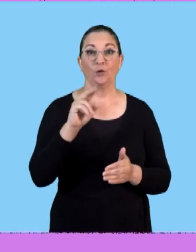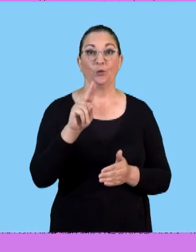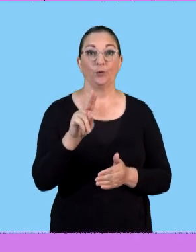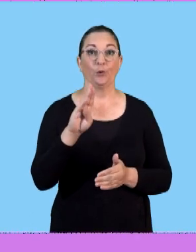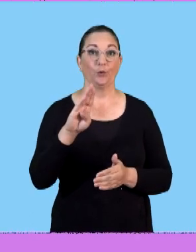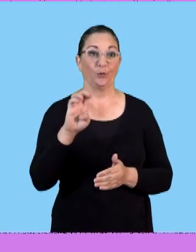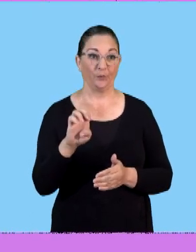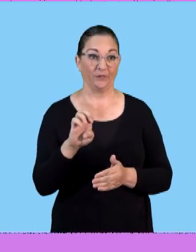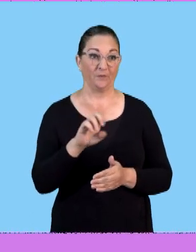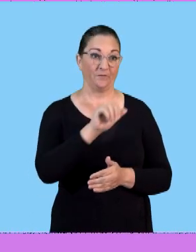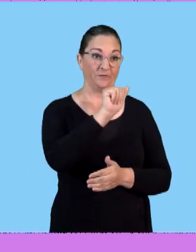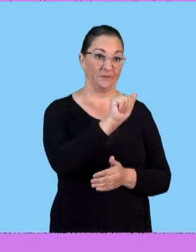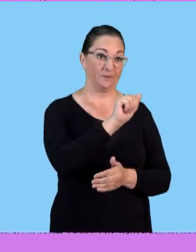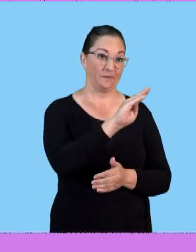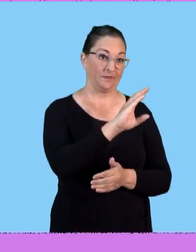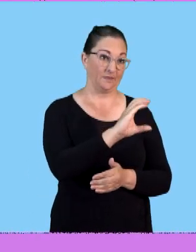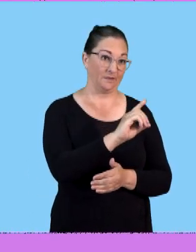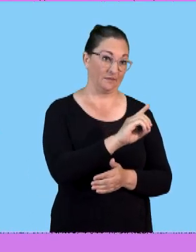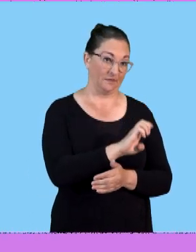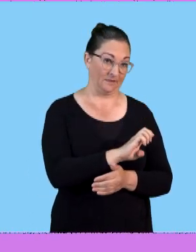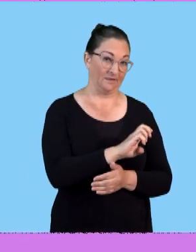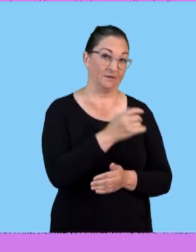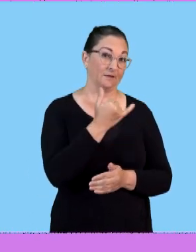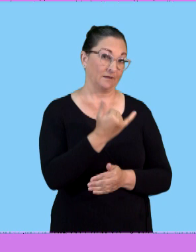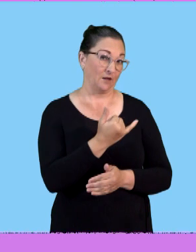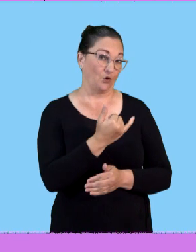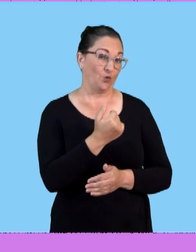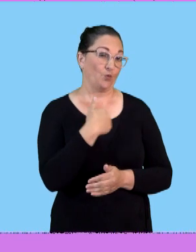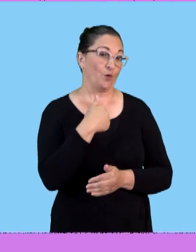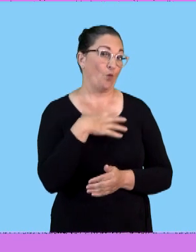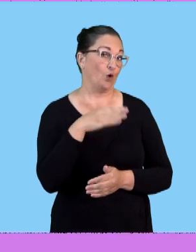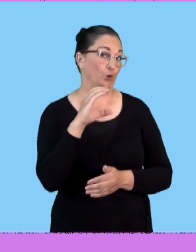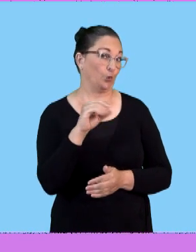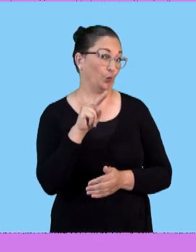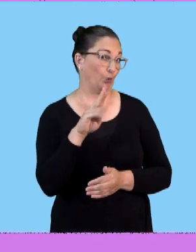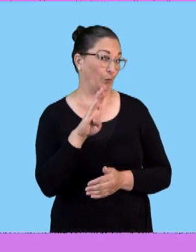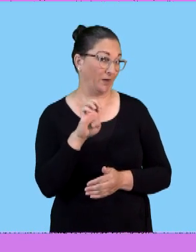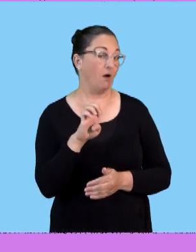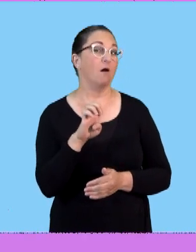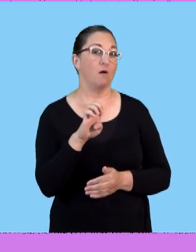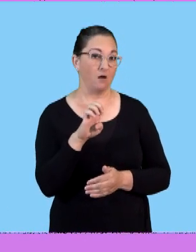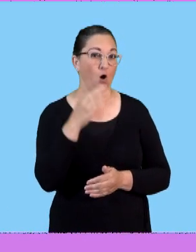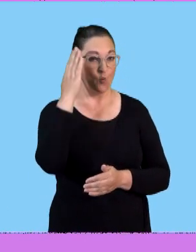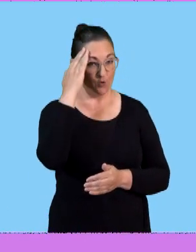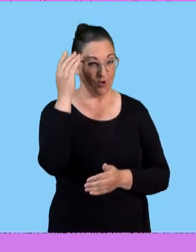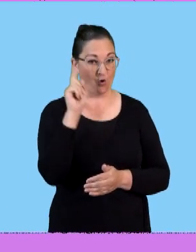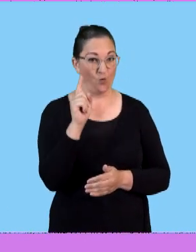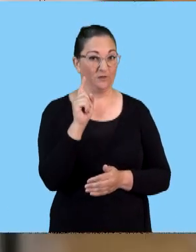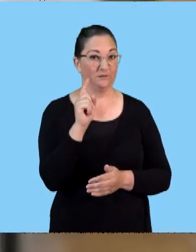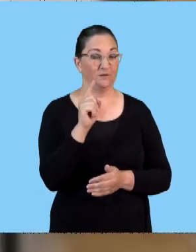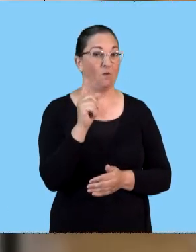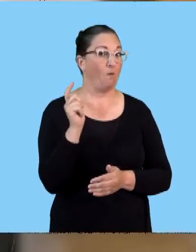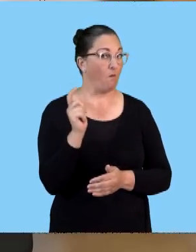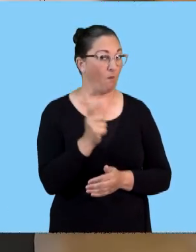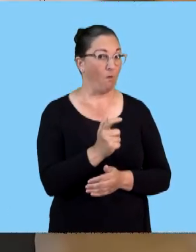here, A to E. So if I look, remember when we refer to a cube, we know that all the dimensions